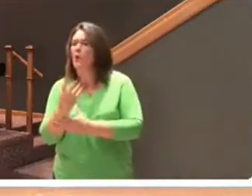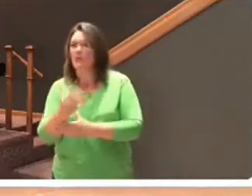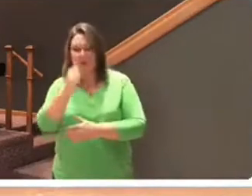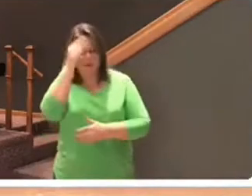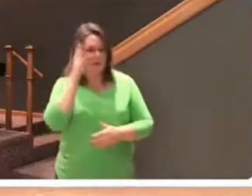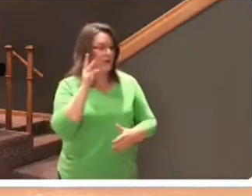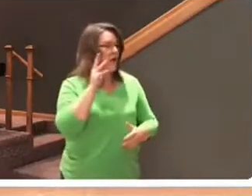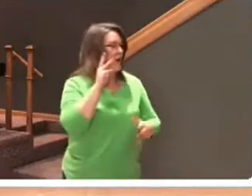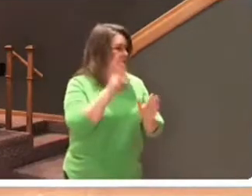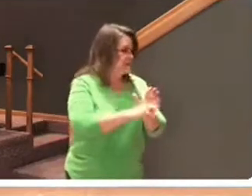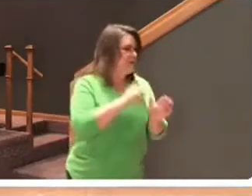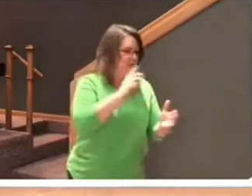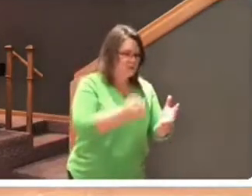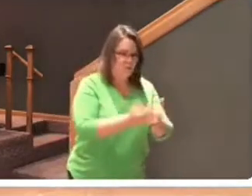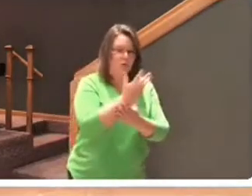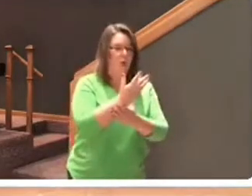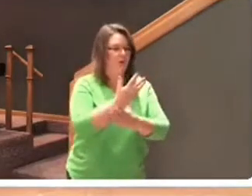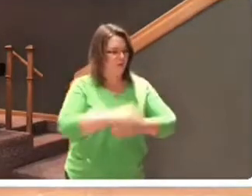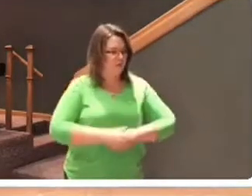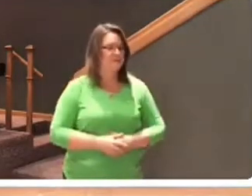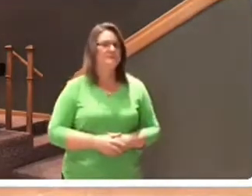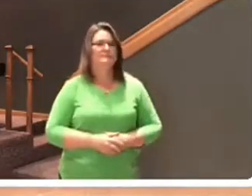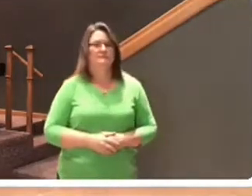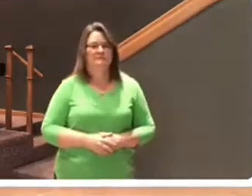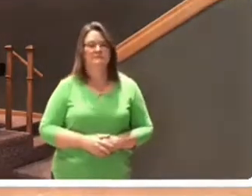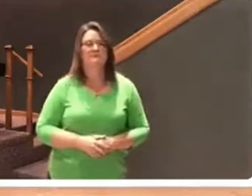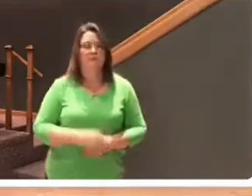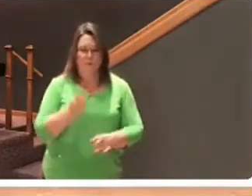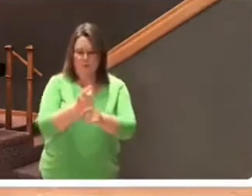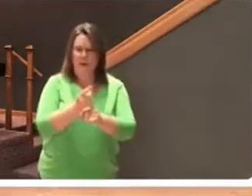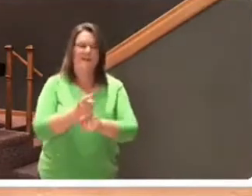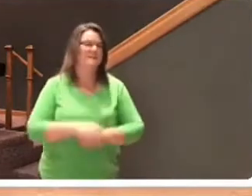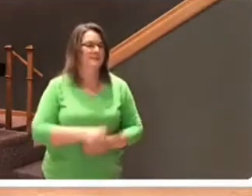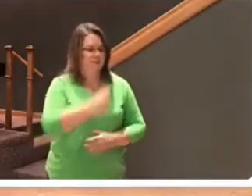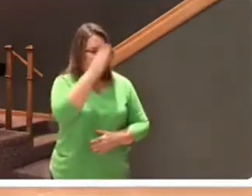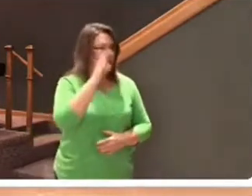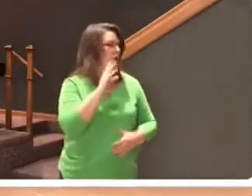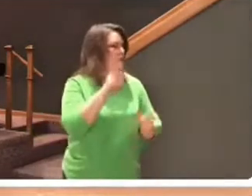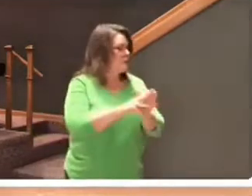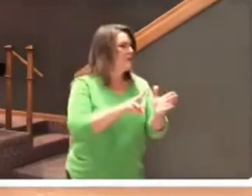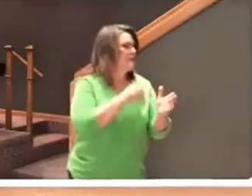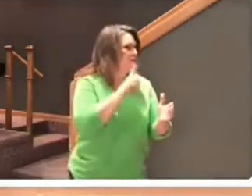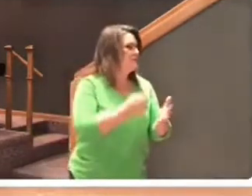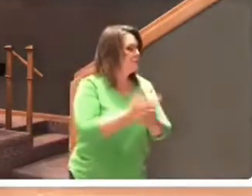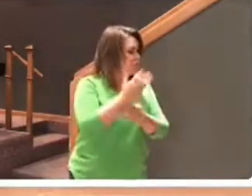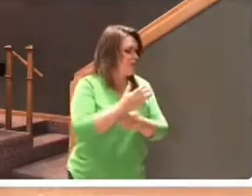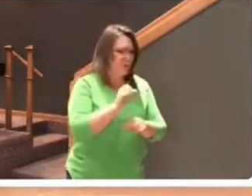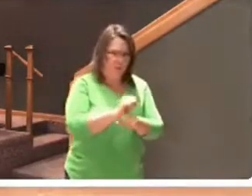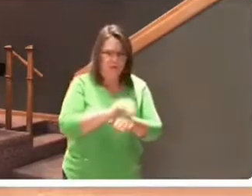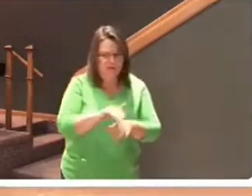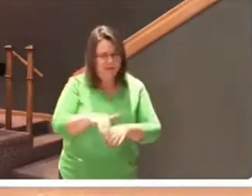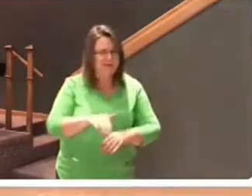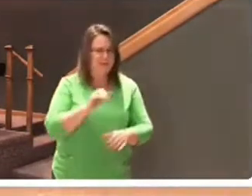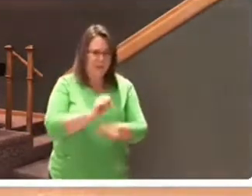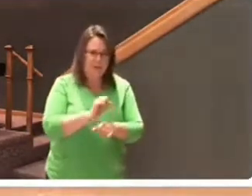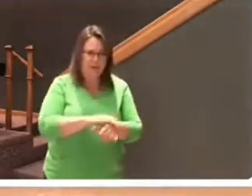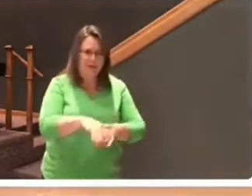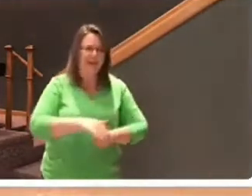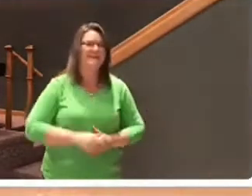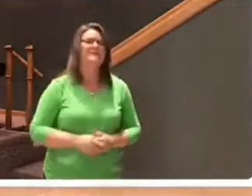God's will is growth. That's right. God's will is growth. We're working on this. We're working on